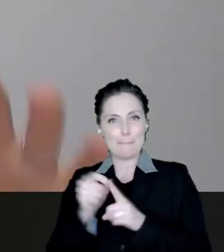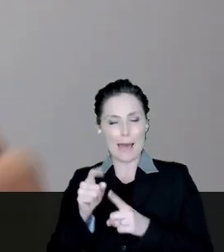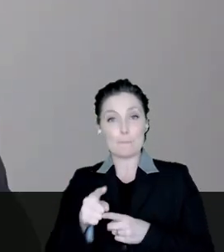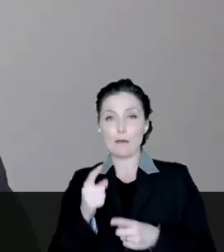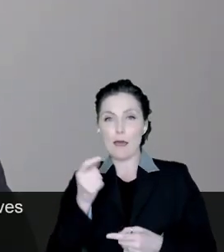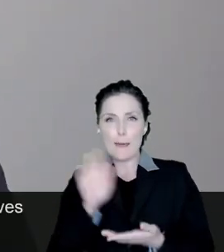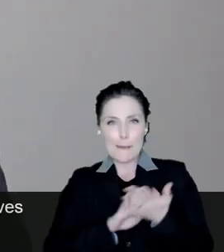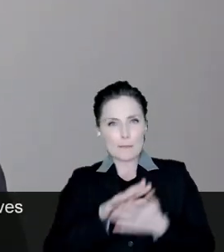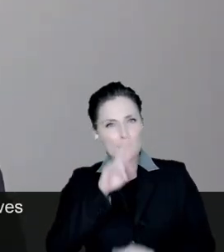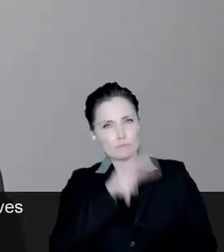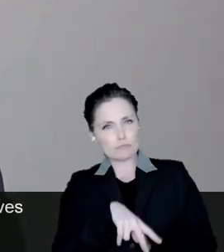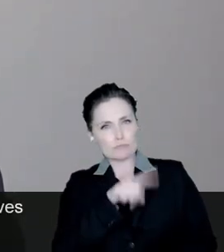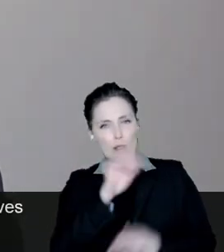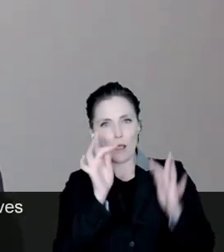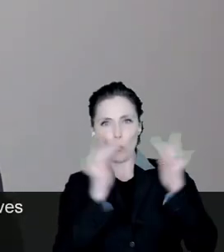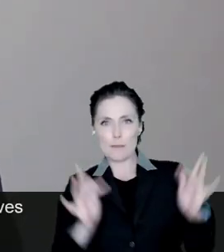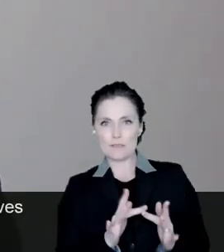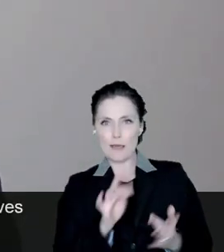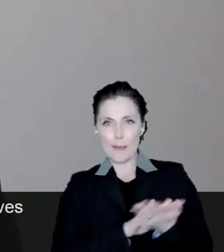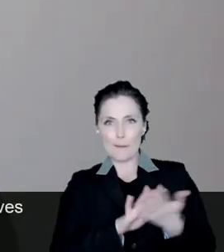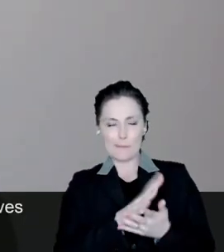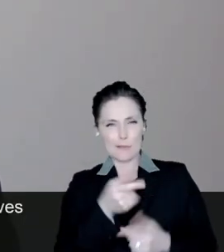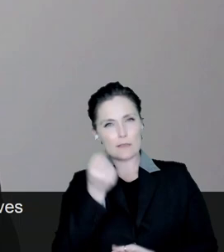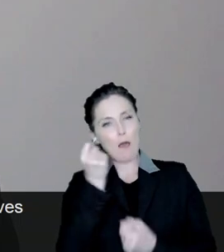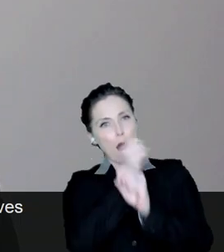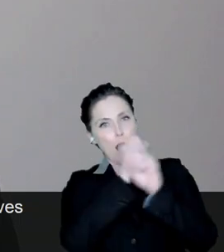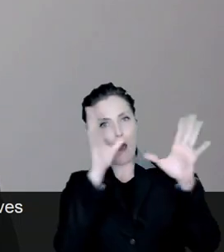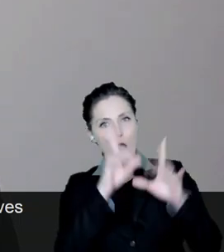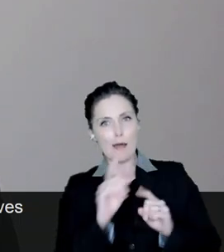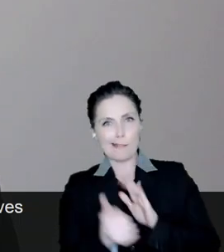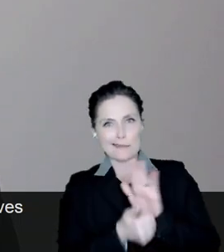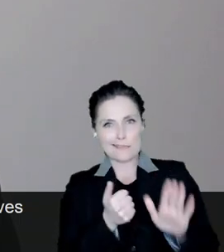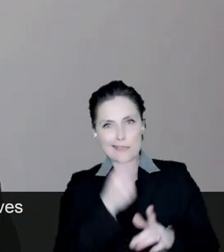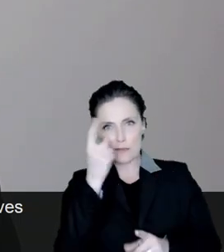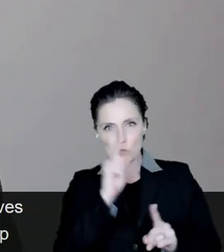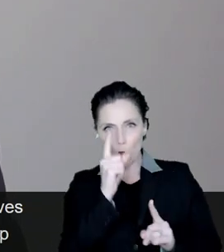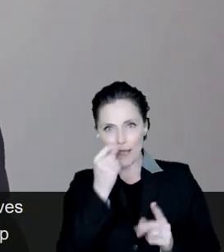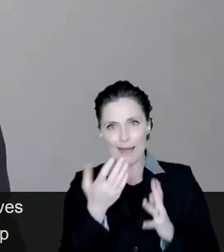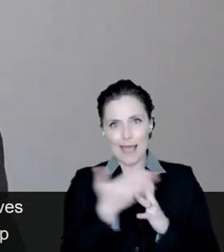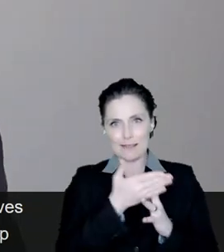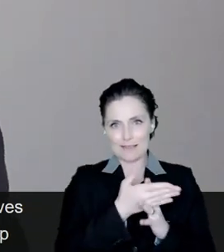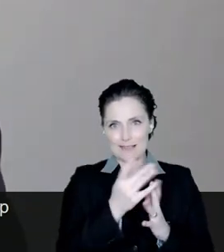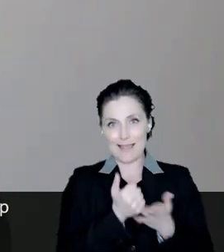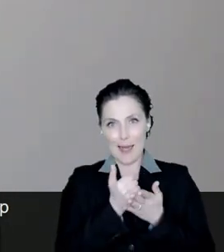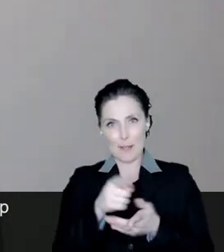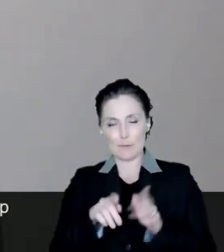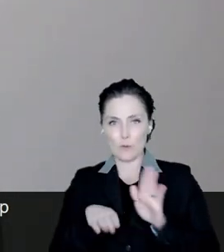in relation to the skills that will help you flourish and thrive going forward.